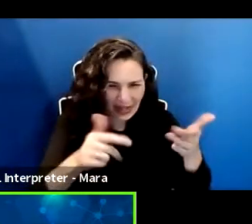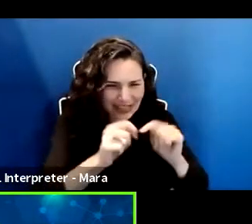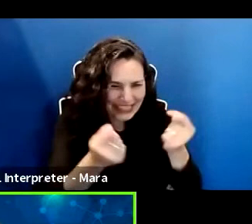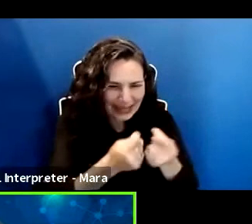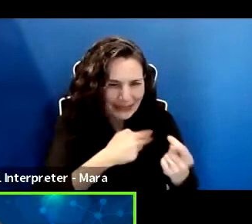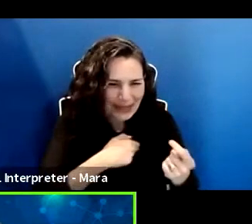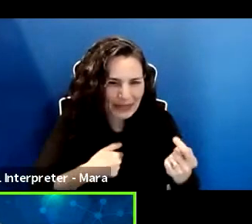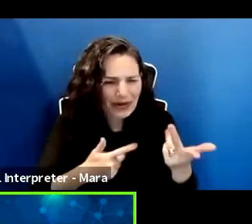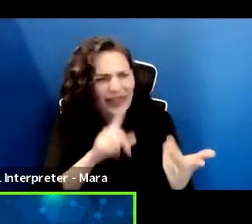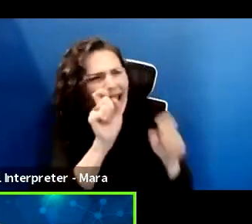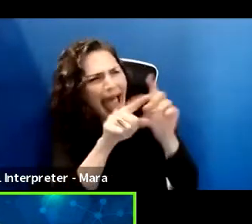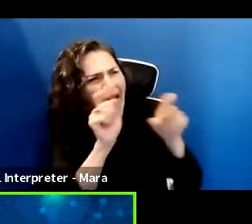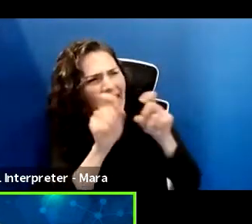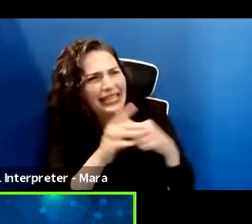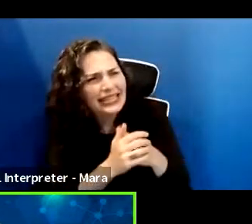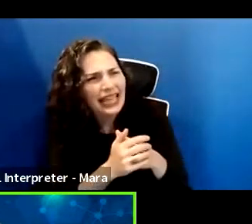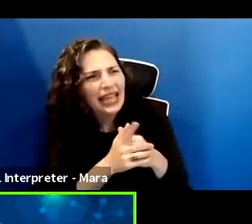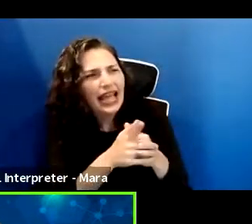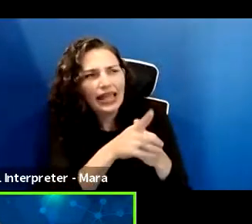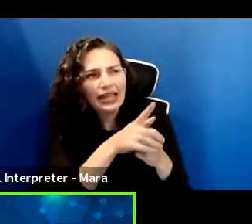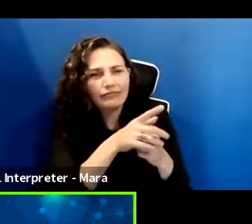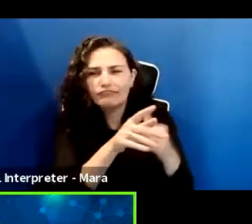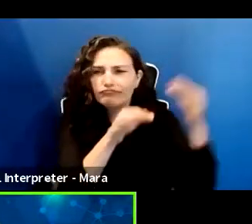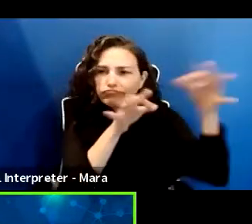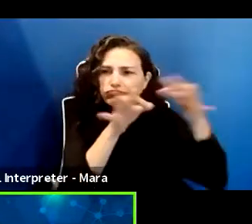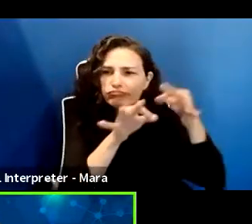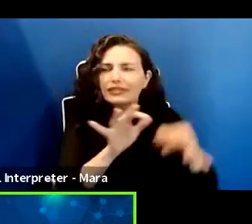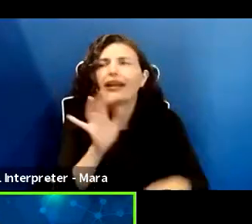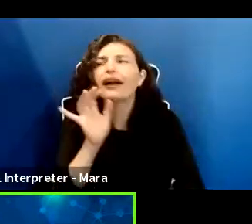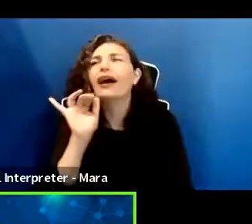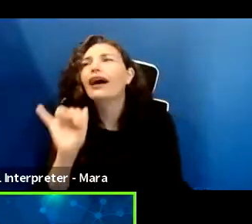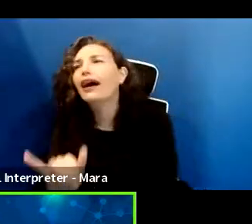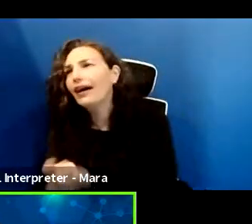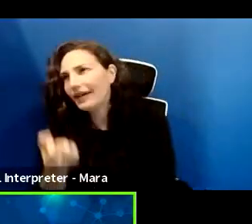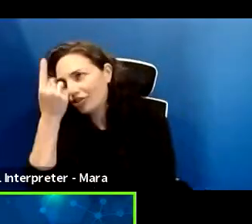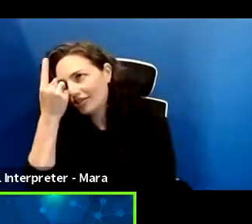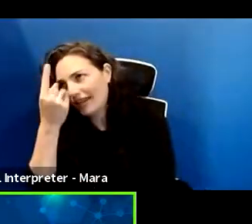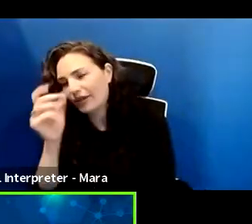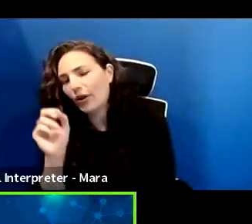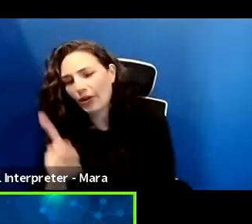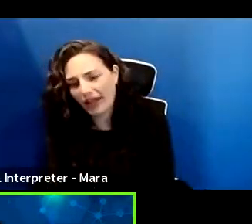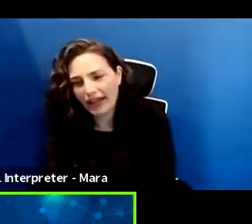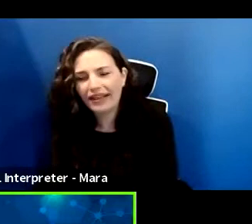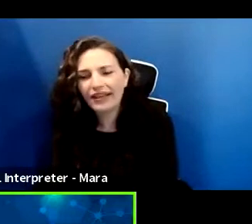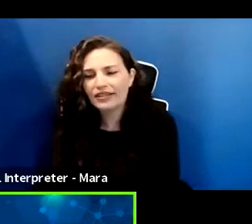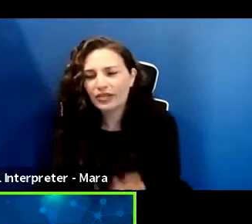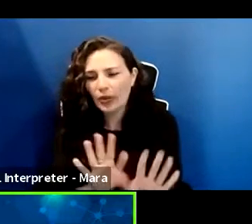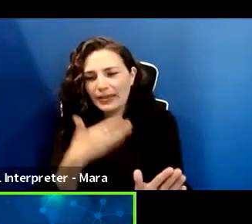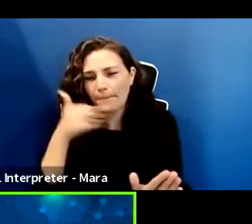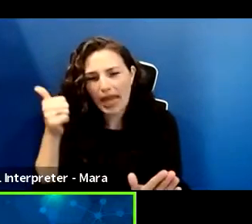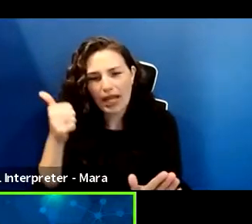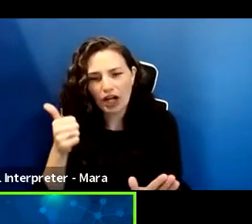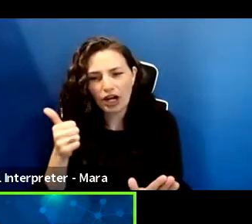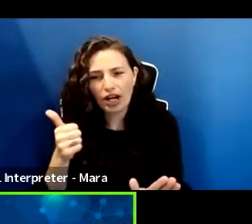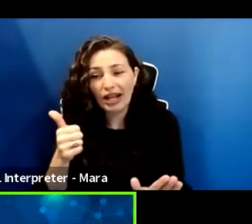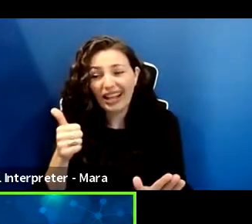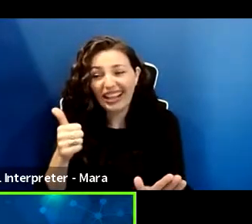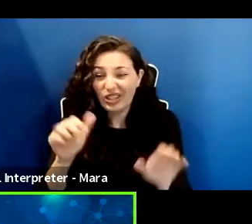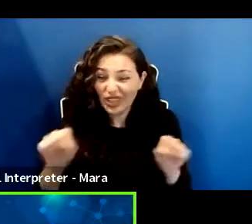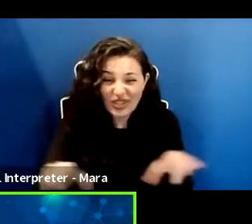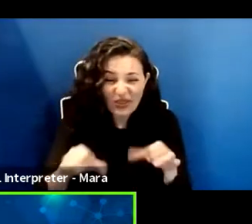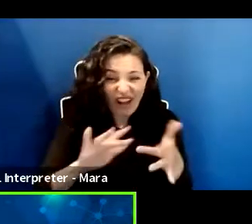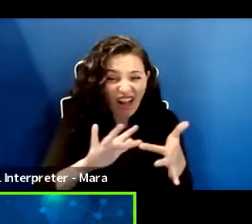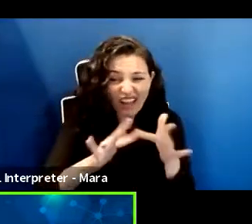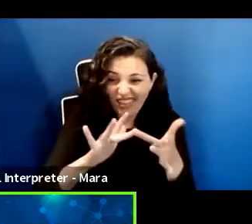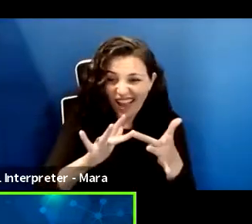So it's great that we can do all this stuff online, and obviously we can do things online at any time of day, any time of night. That's really good,